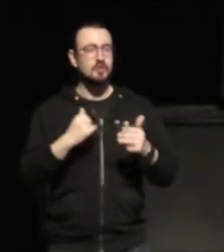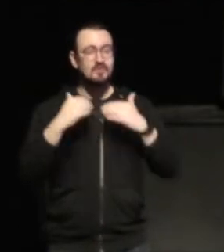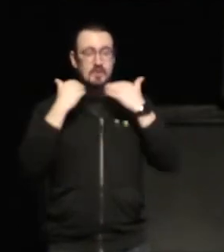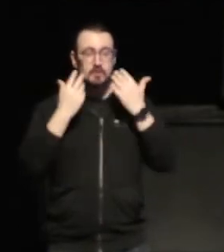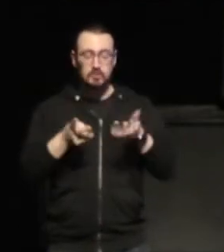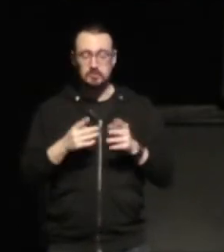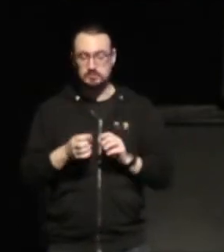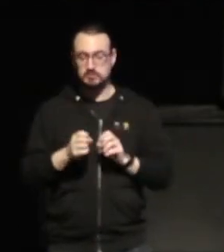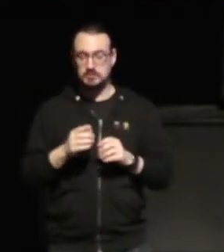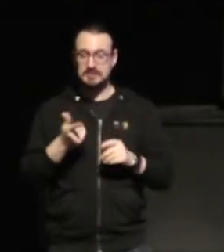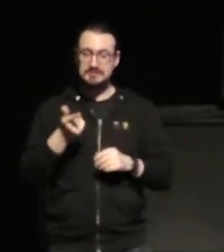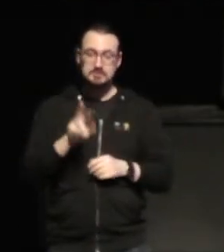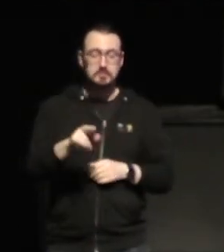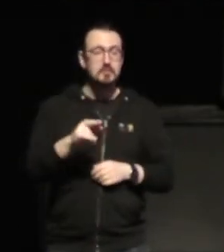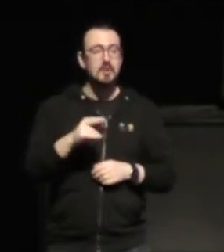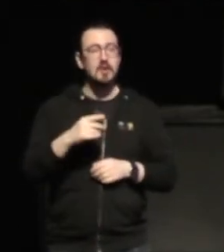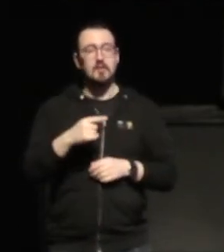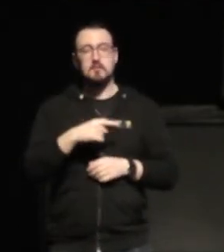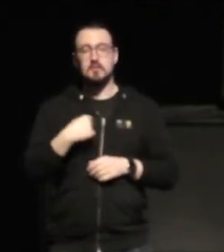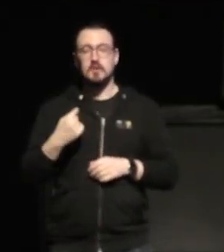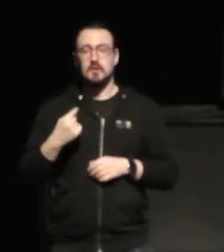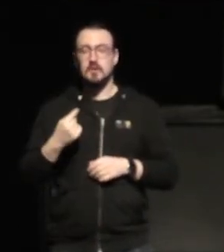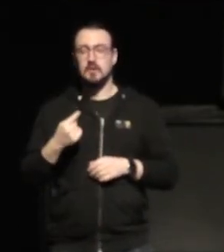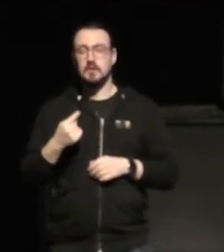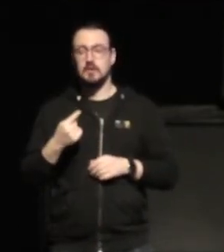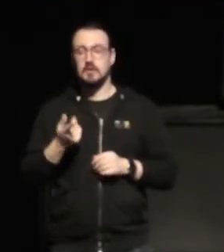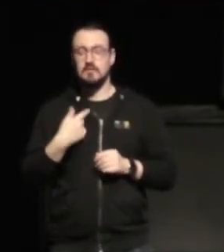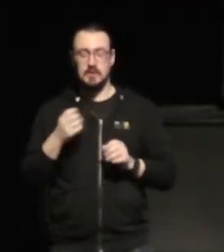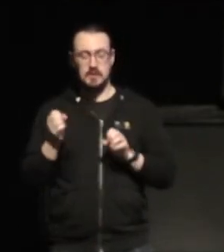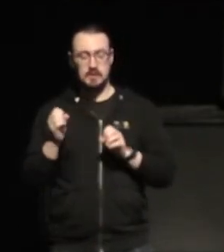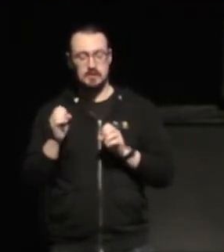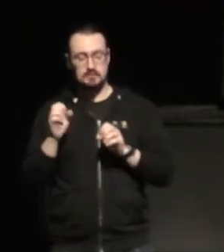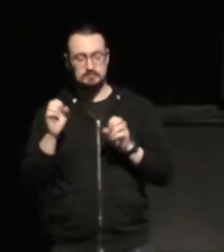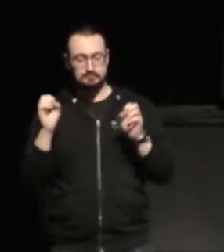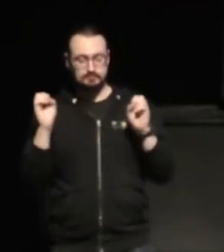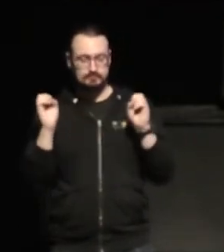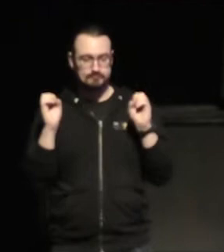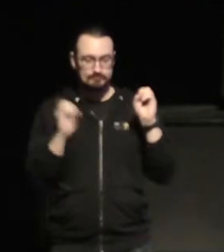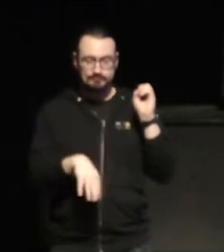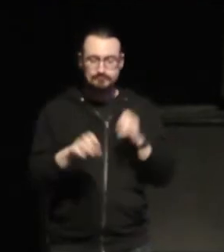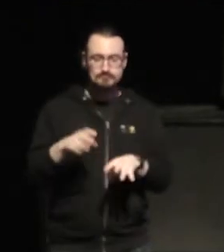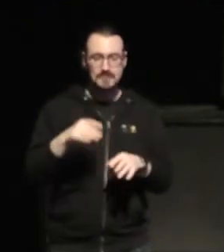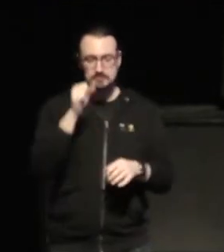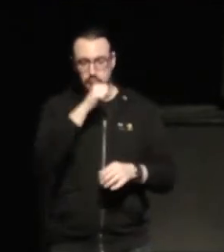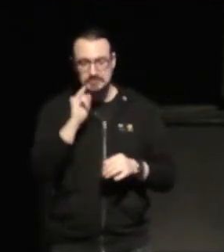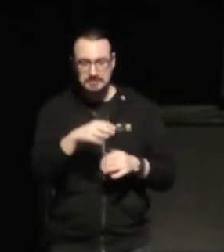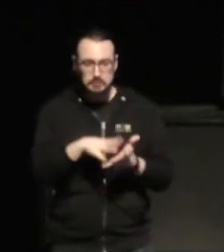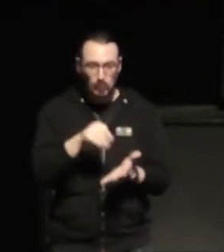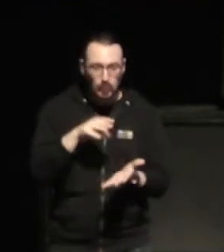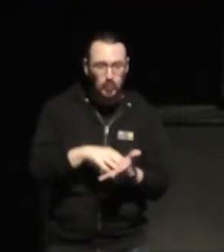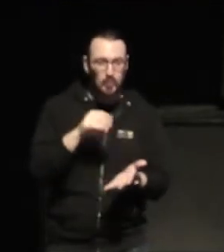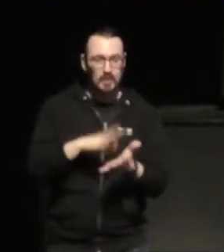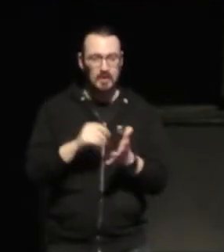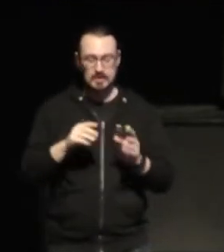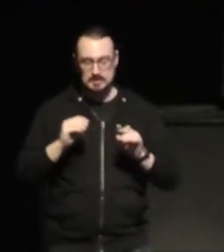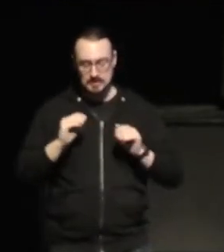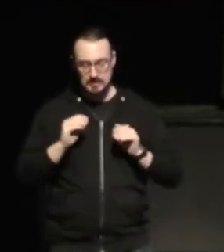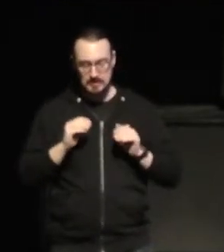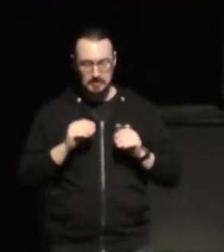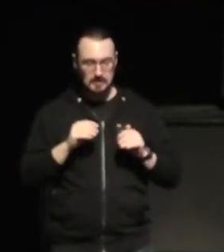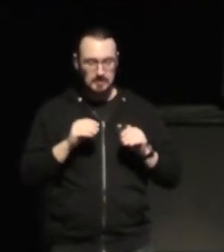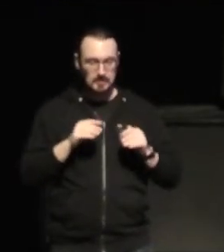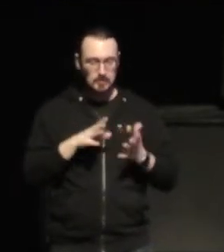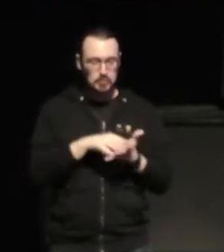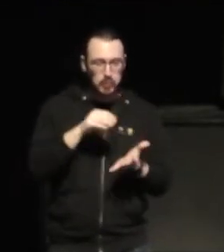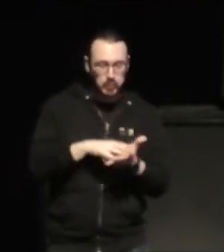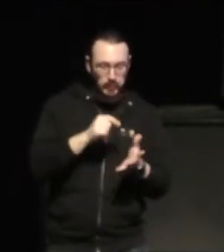every day. For example, we pollute the soil with the fertilizers,